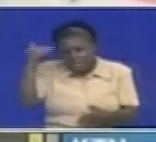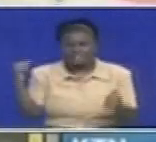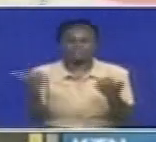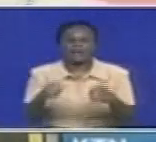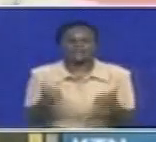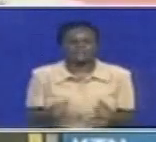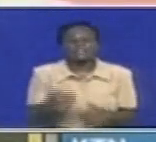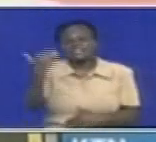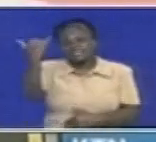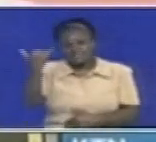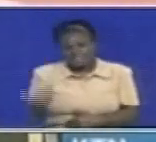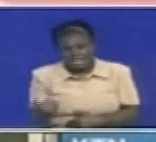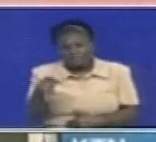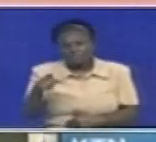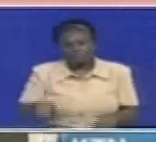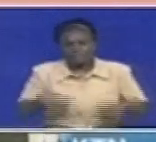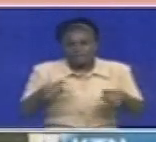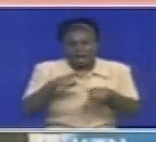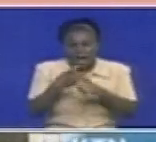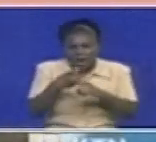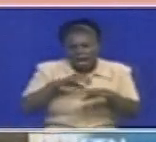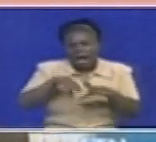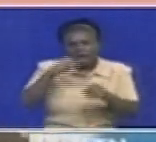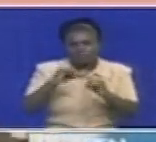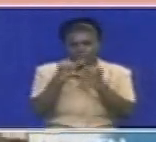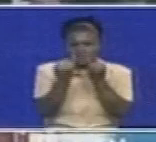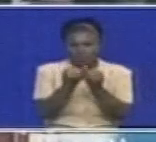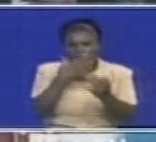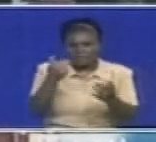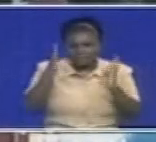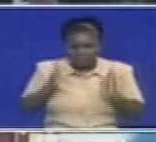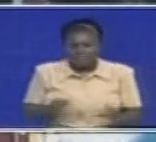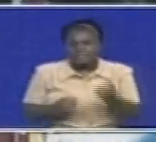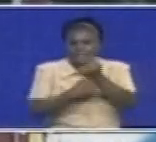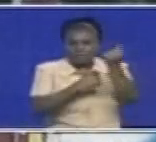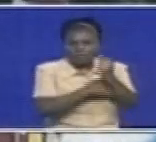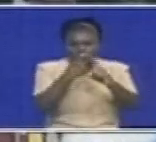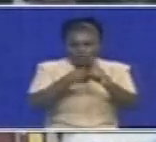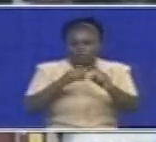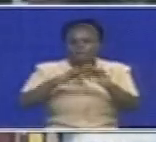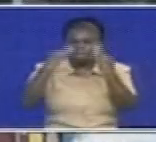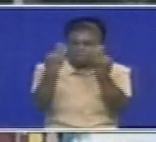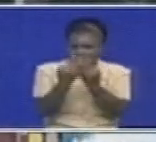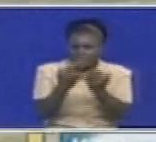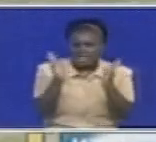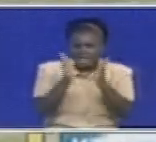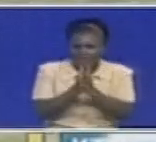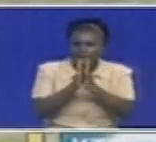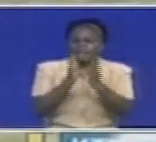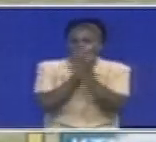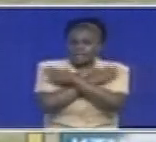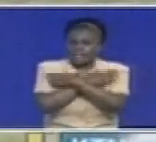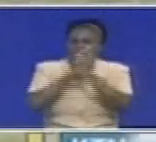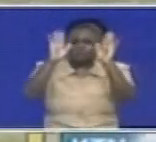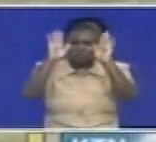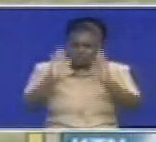For a child to make it out of this institution and become a better person, support from family and friends is paramount. By the